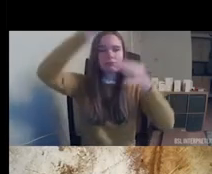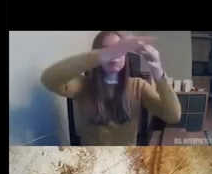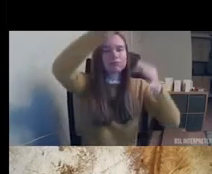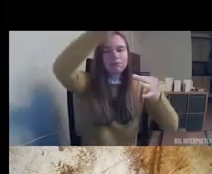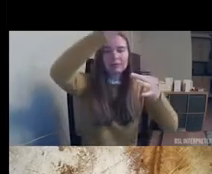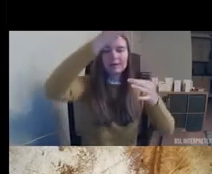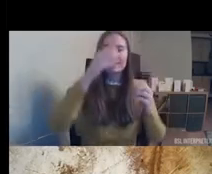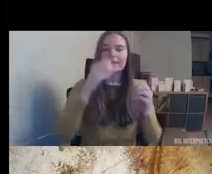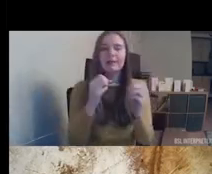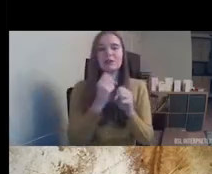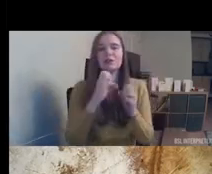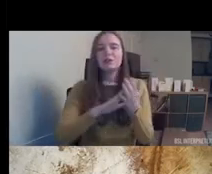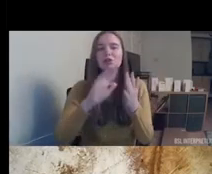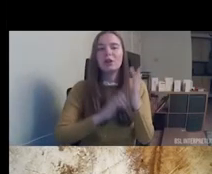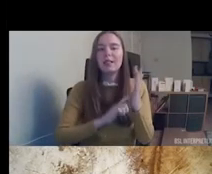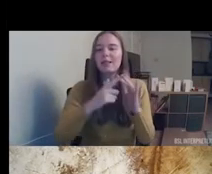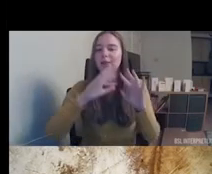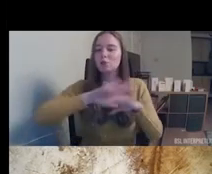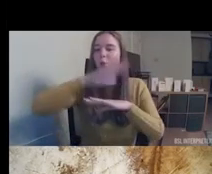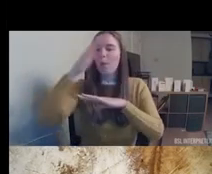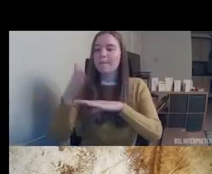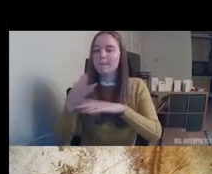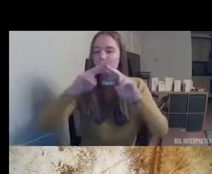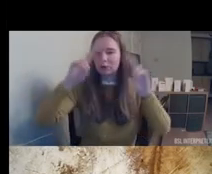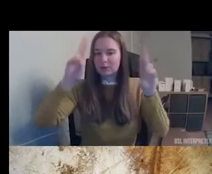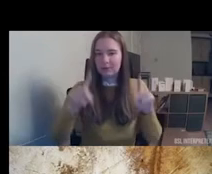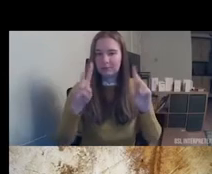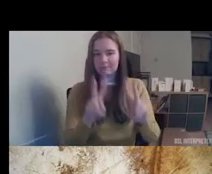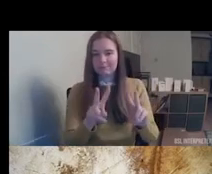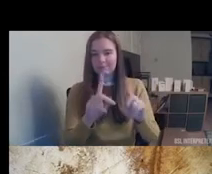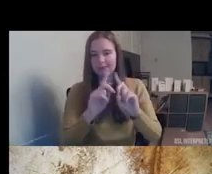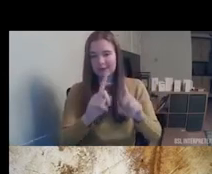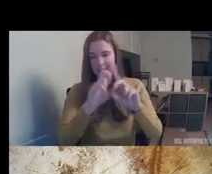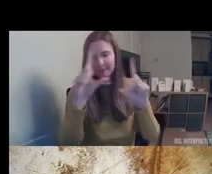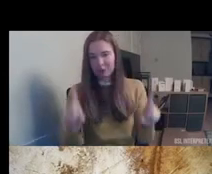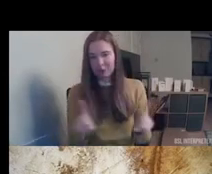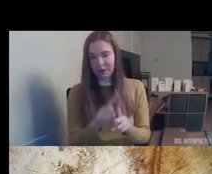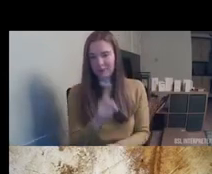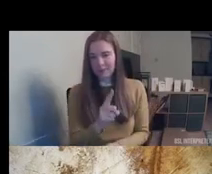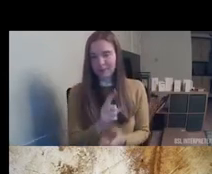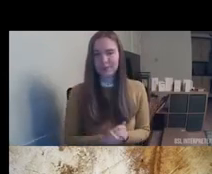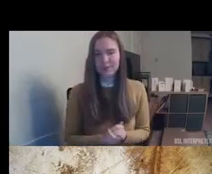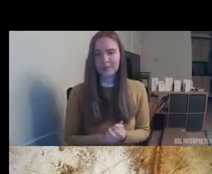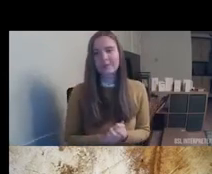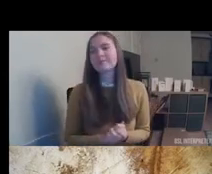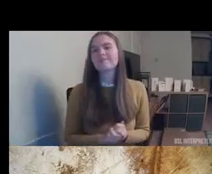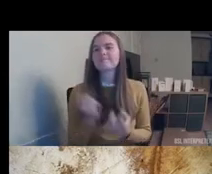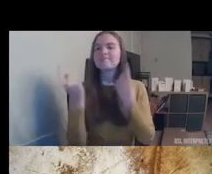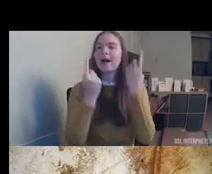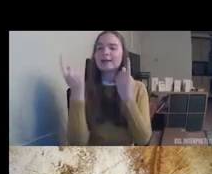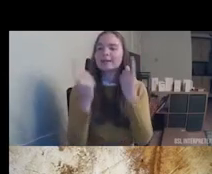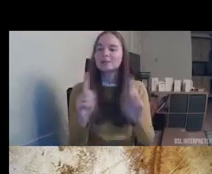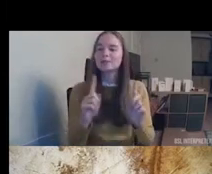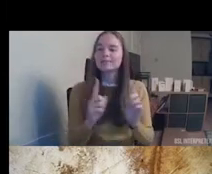as depicted here. And the idea, going back to our continued